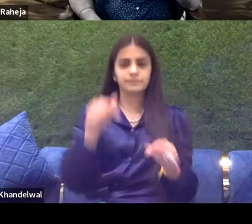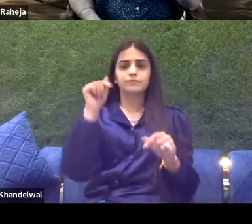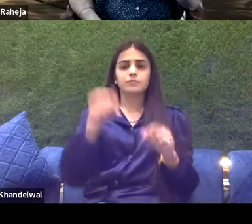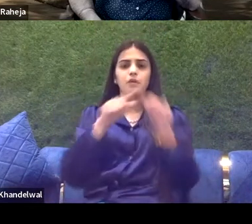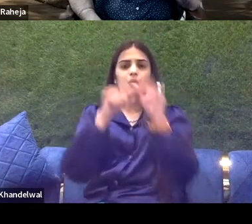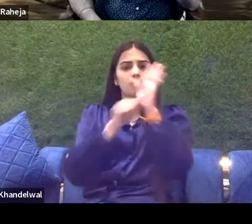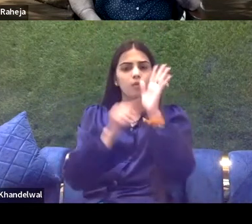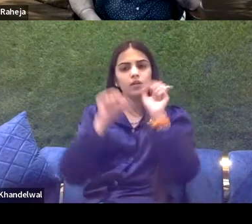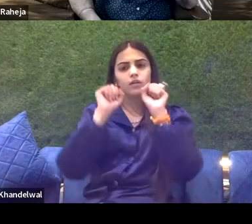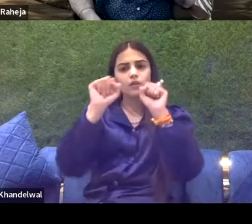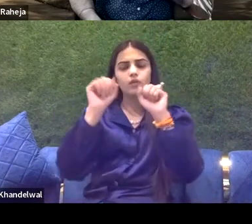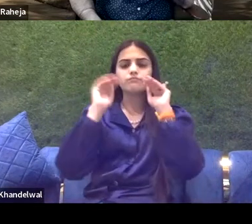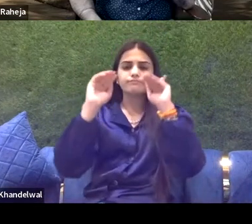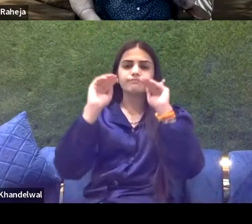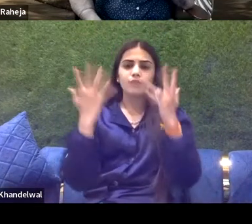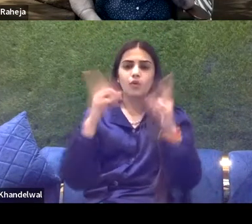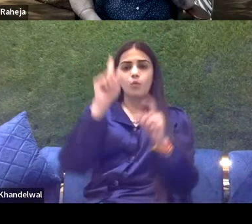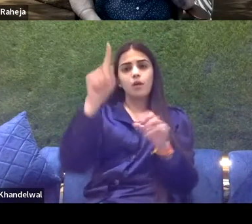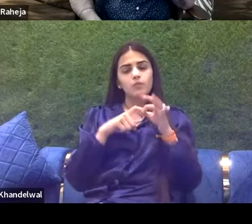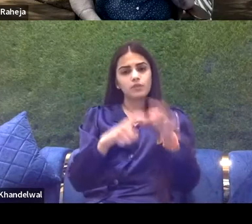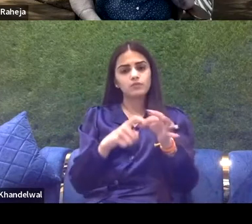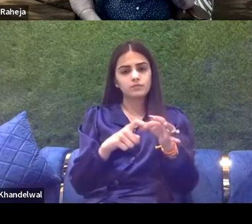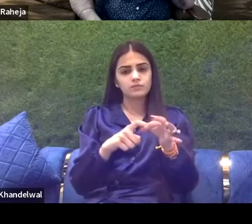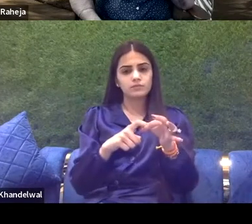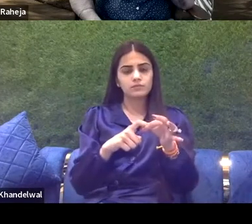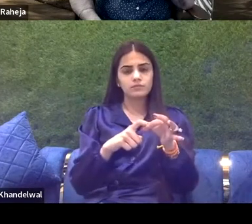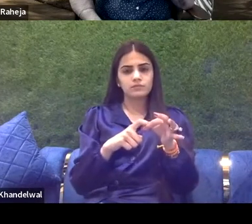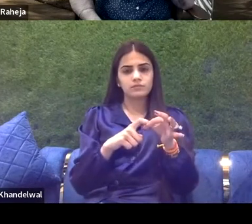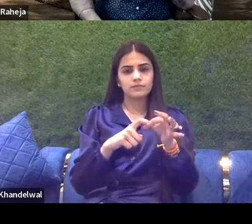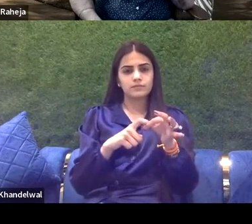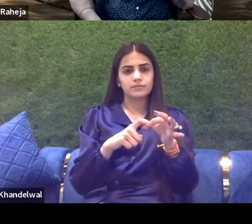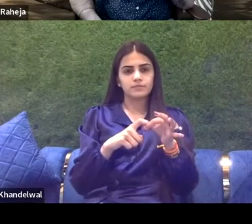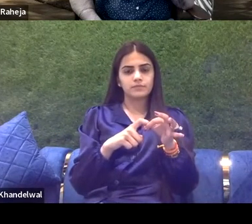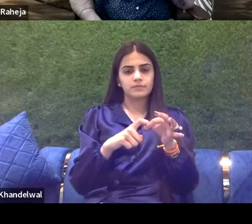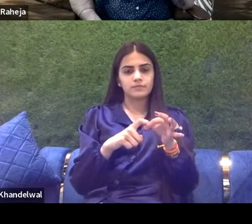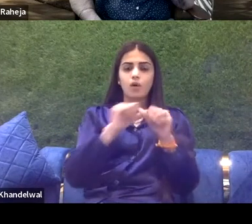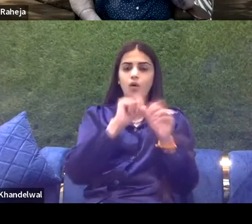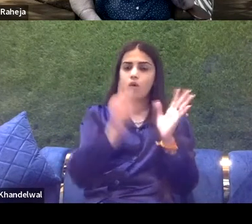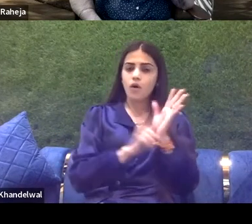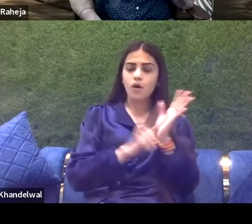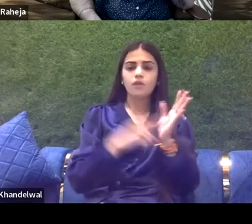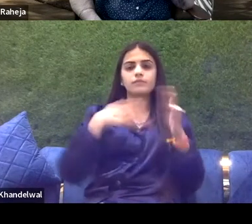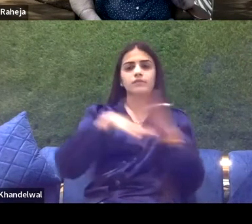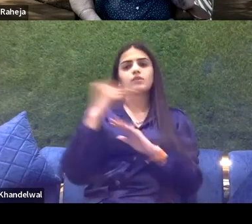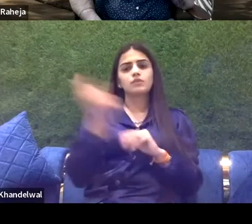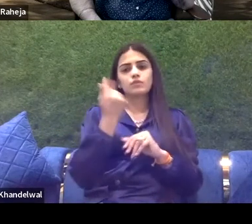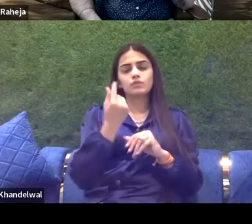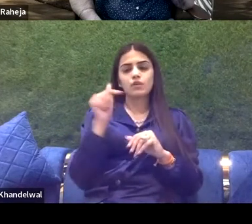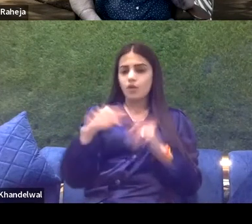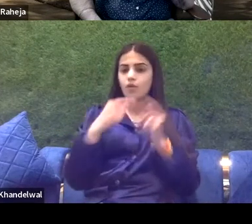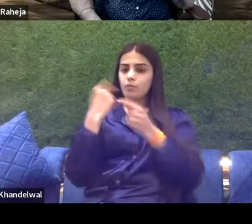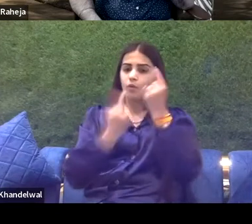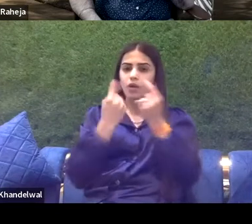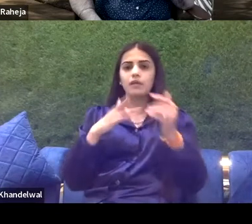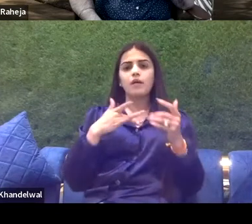hat. One question, one common refrain that we found in all of our stakeholder interviews is that there is no political will in